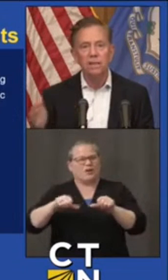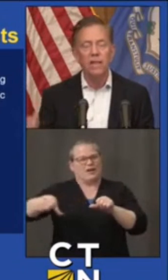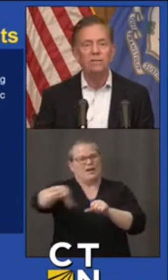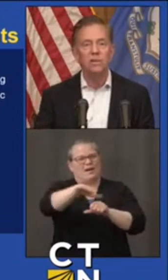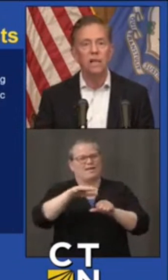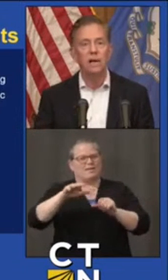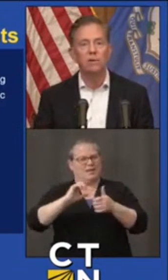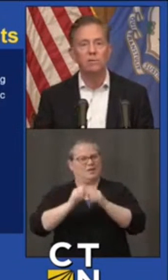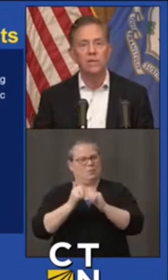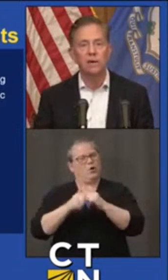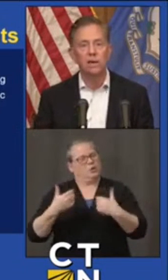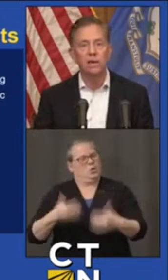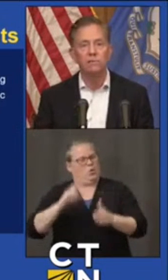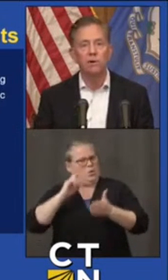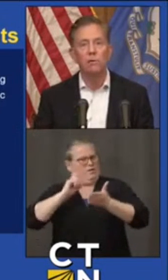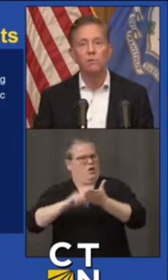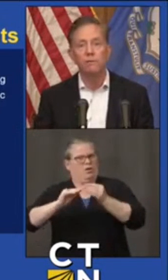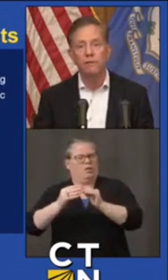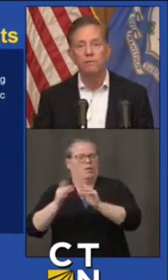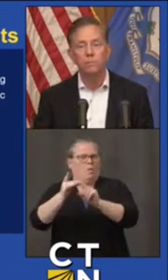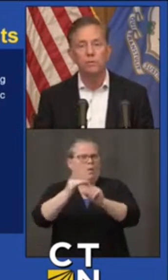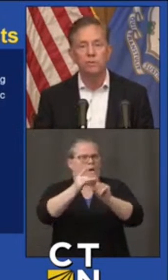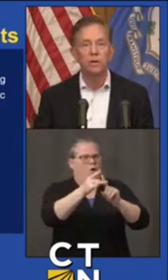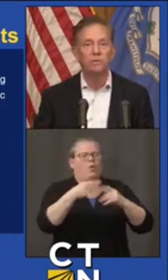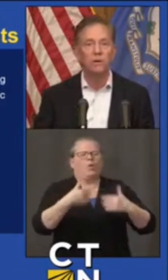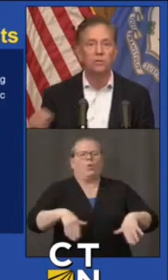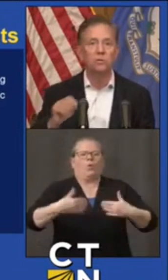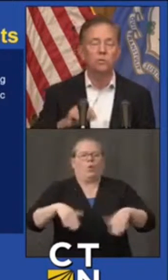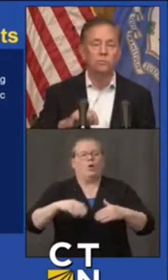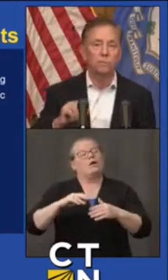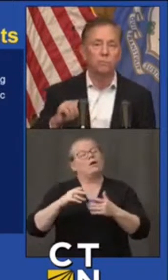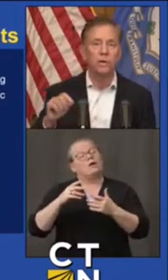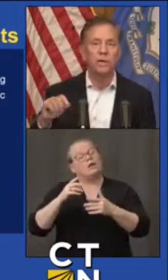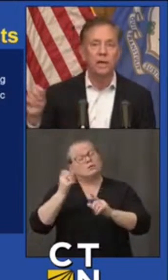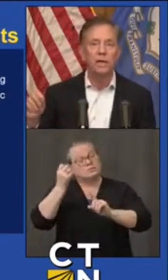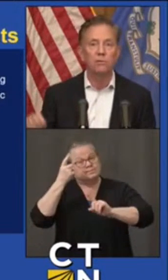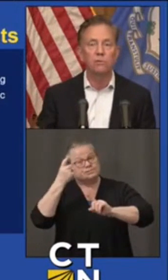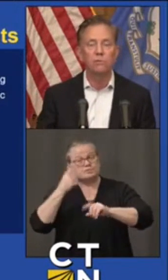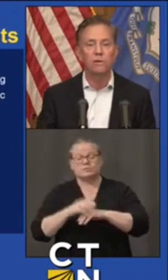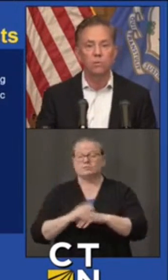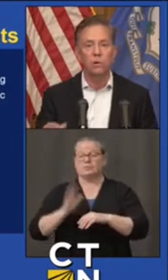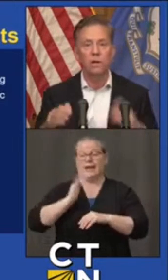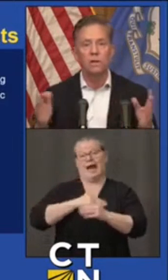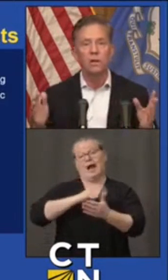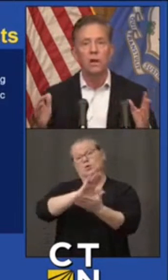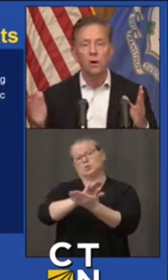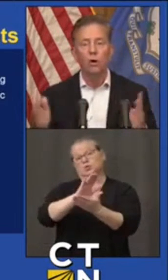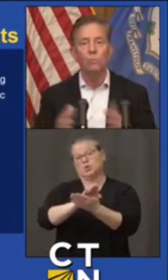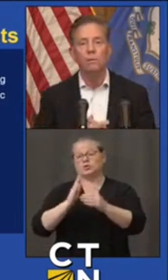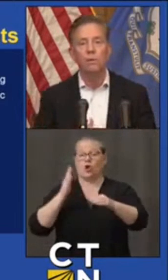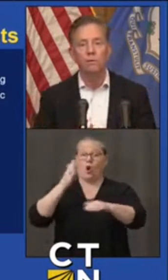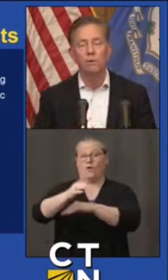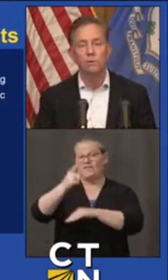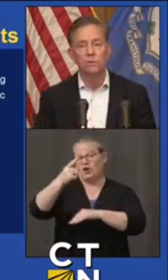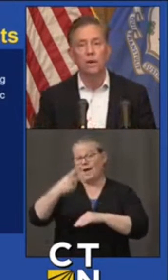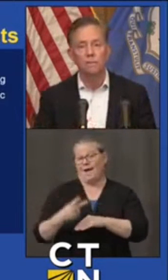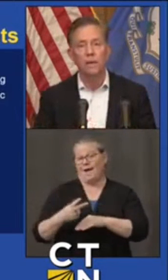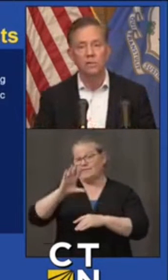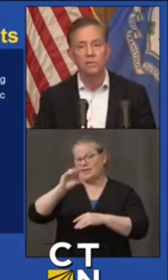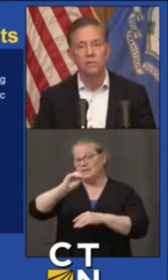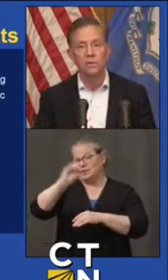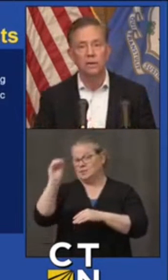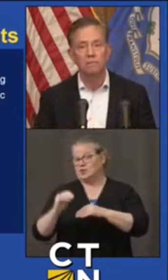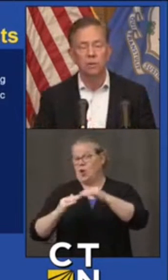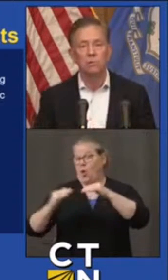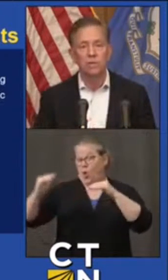said, that's allowed us now to have over 50% of our schools, pre-K through 5th grade, open on a full-time